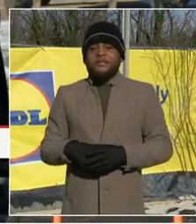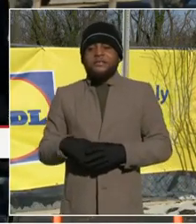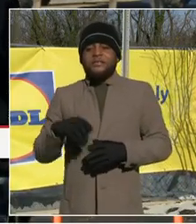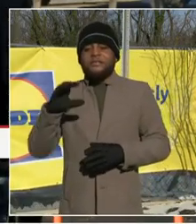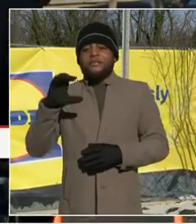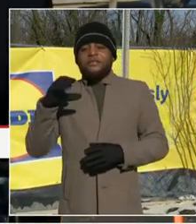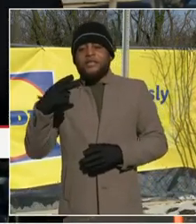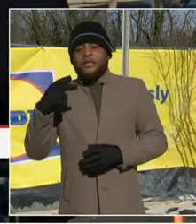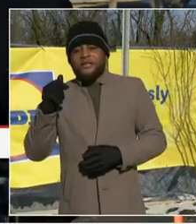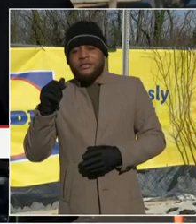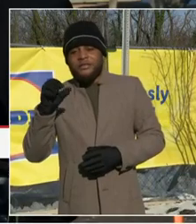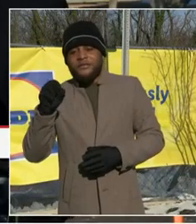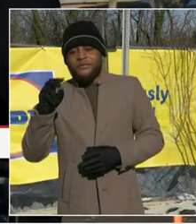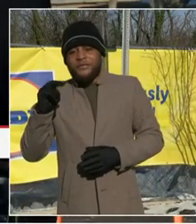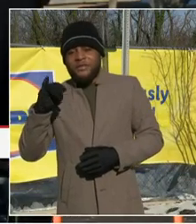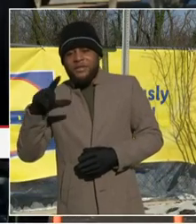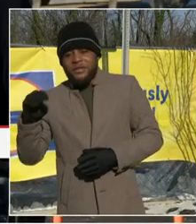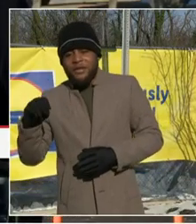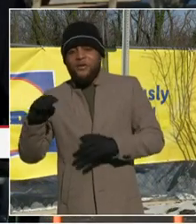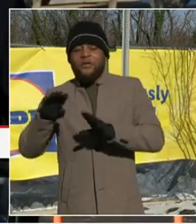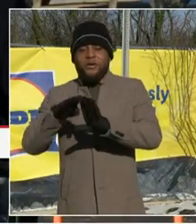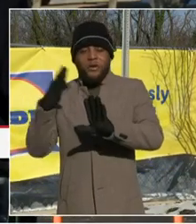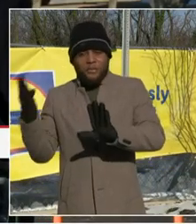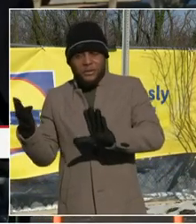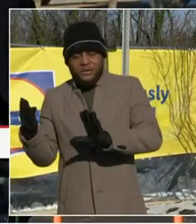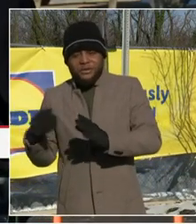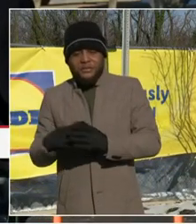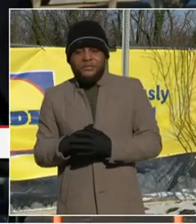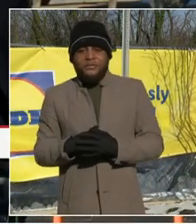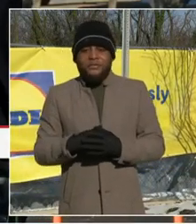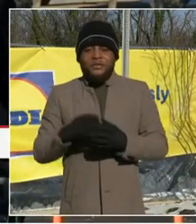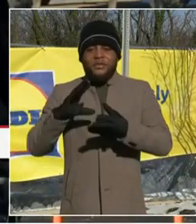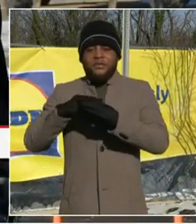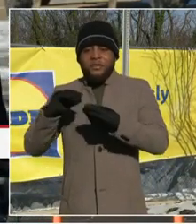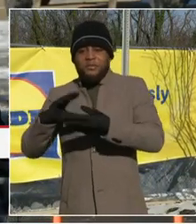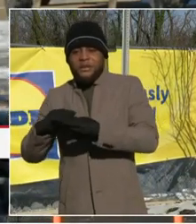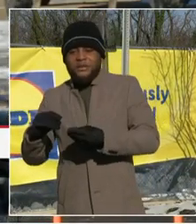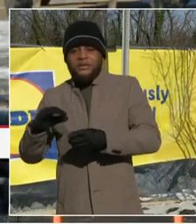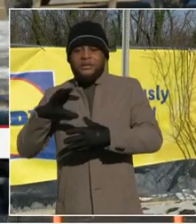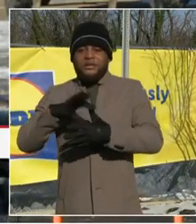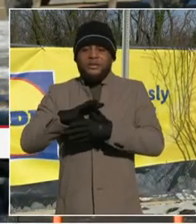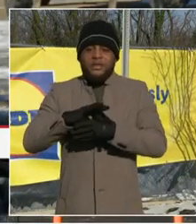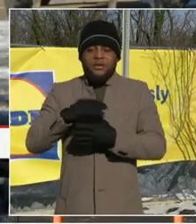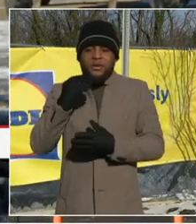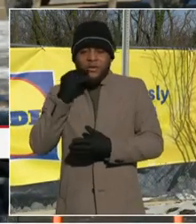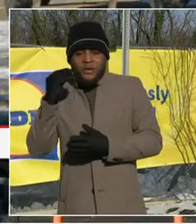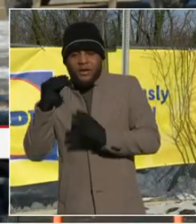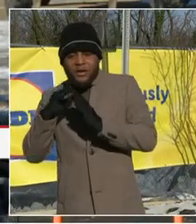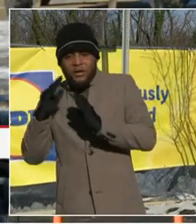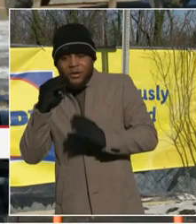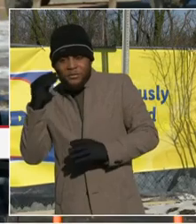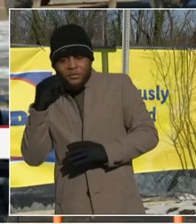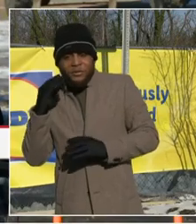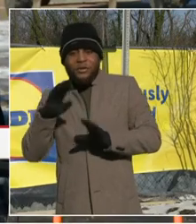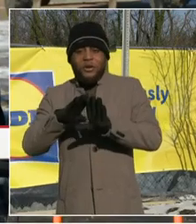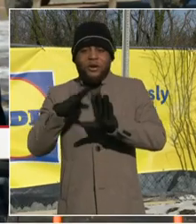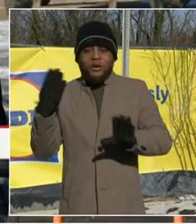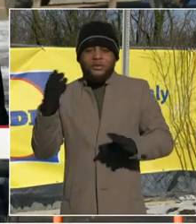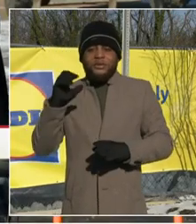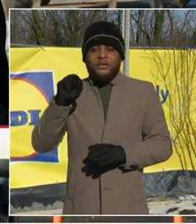Fuji Japanese Steakhouse, Like That Barber, and Skyline Nails and Spa are under